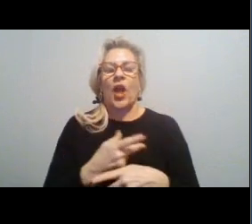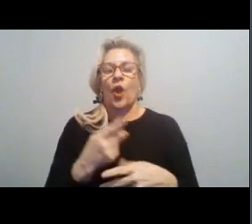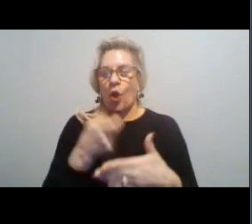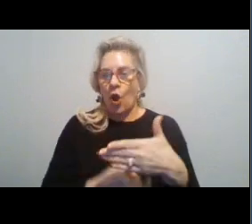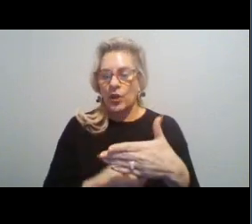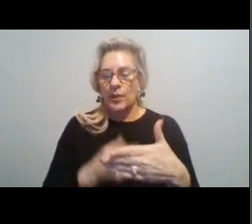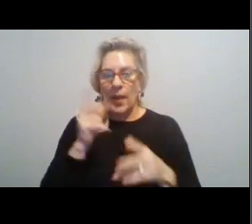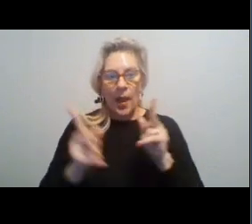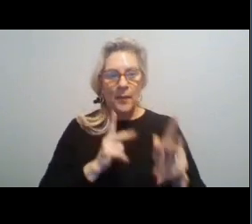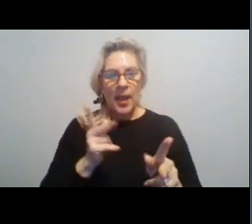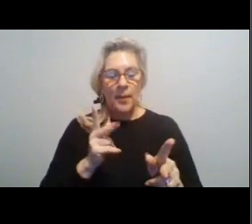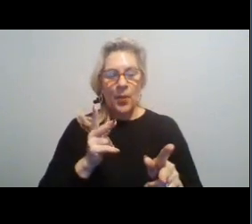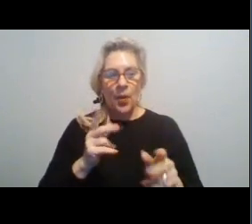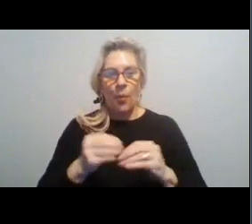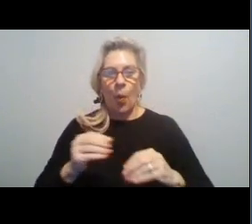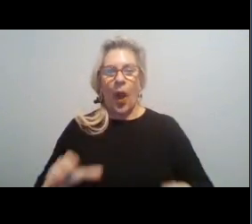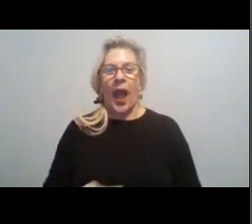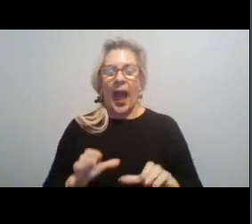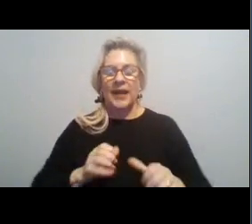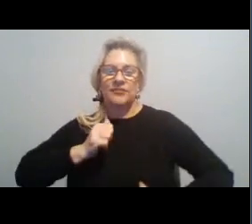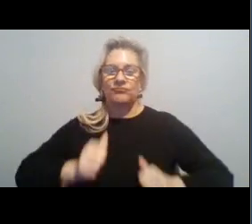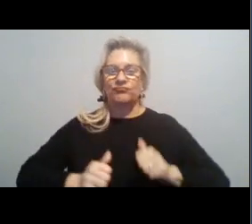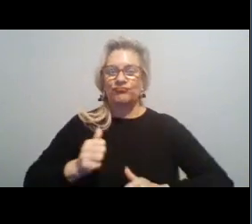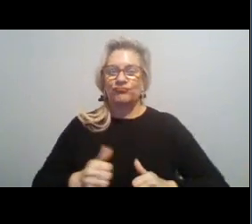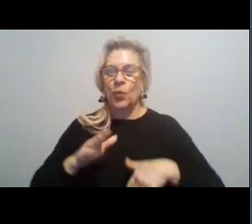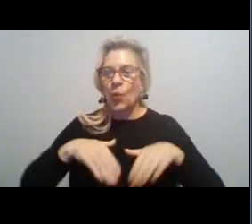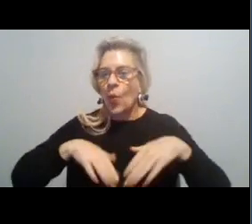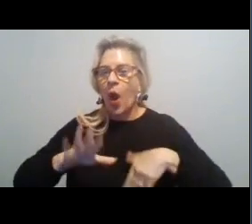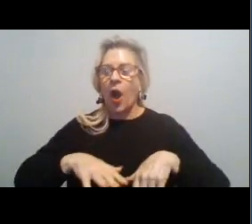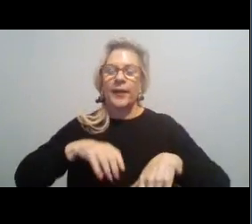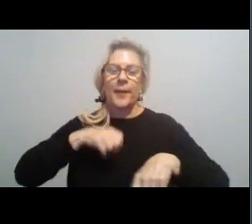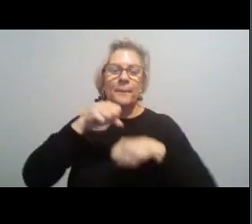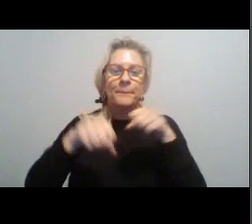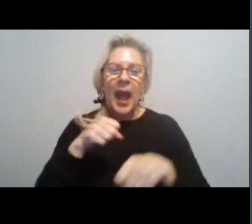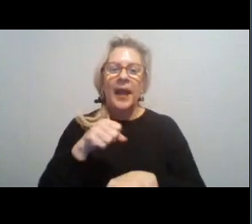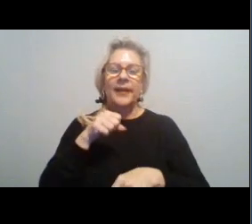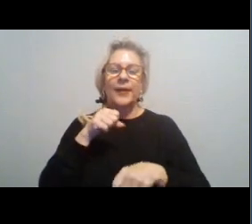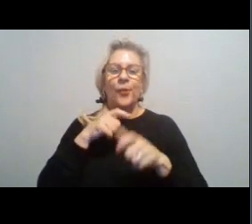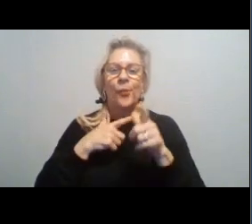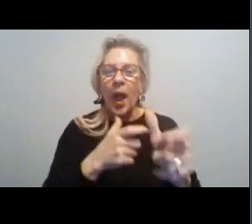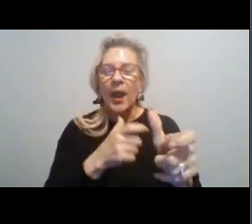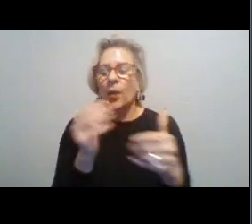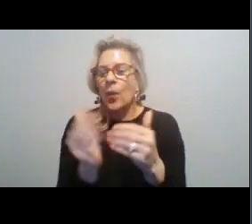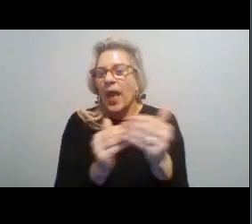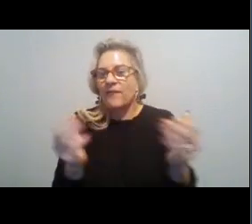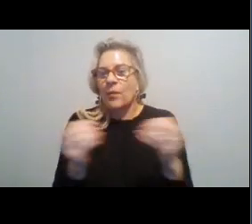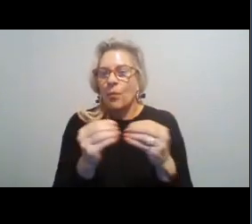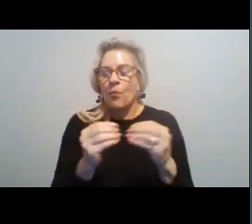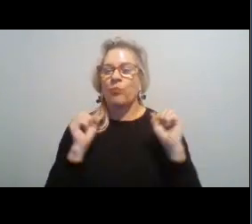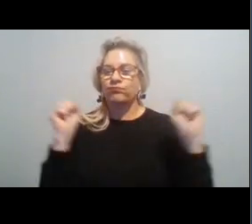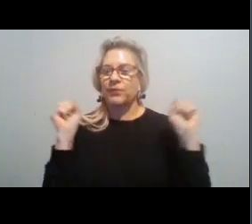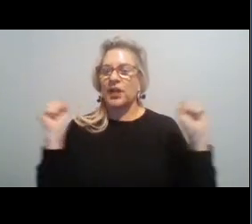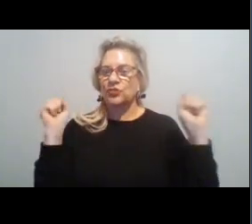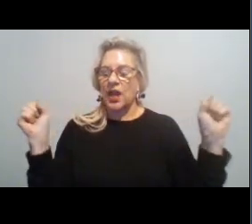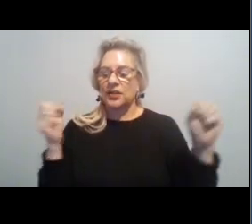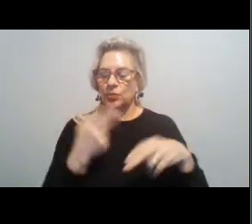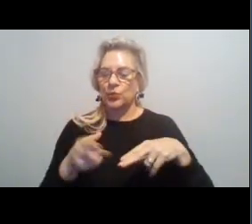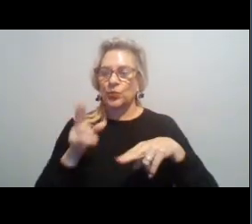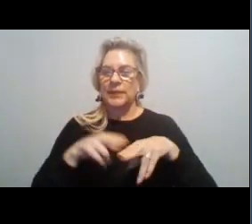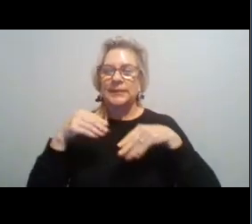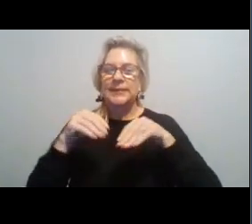because people are going to be more active and walking and riding and running. And they're going to increase sales